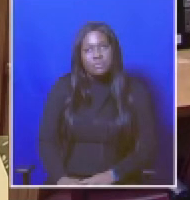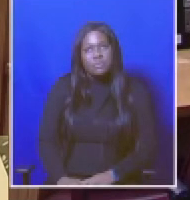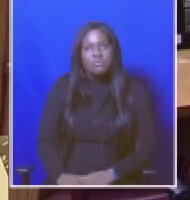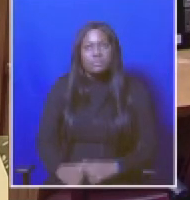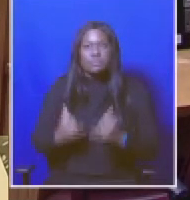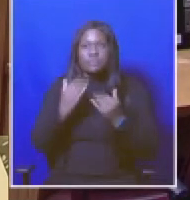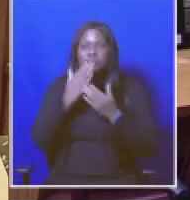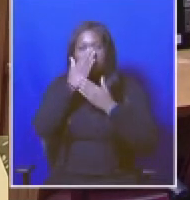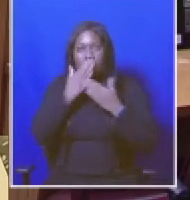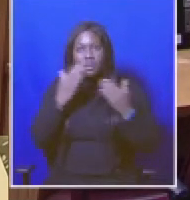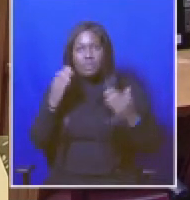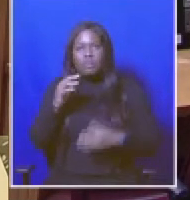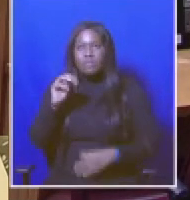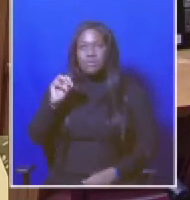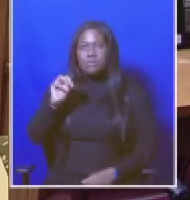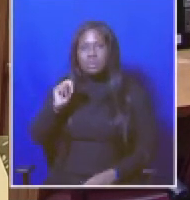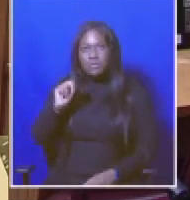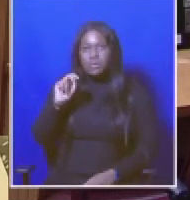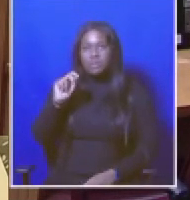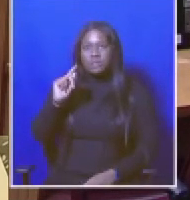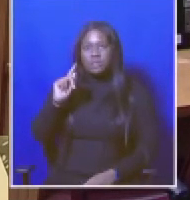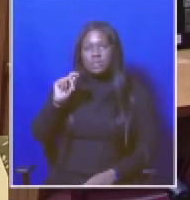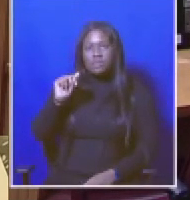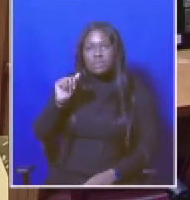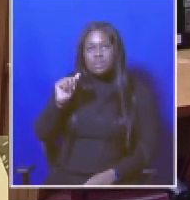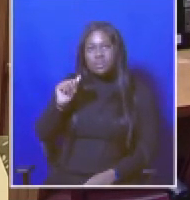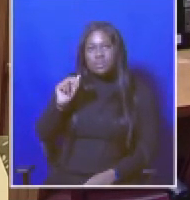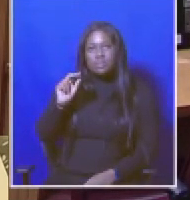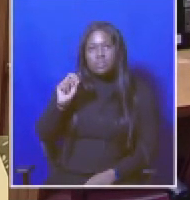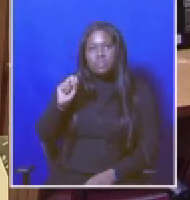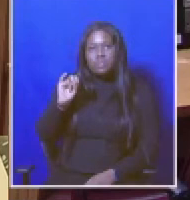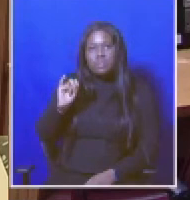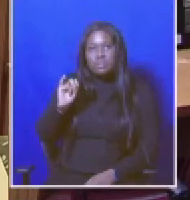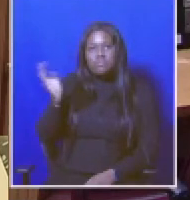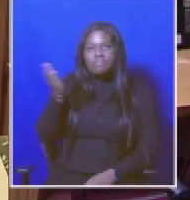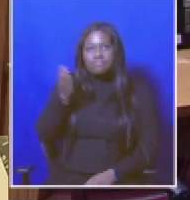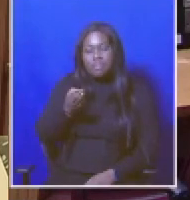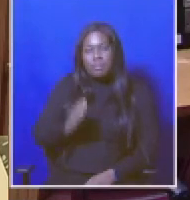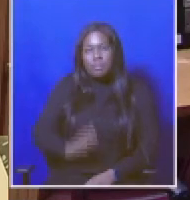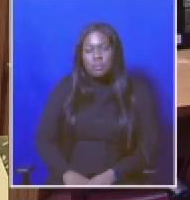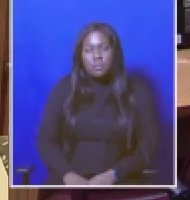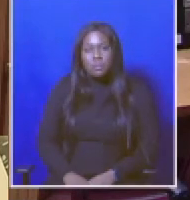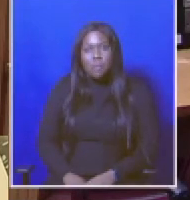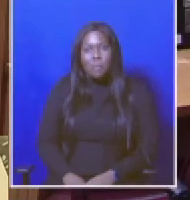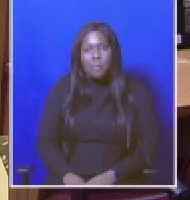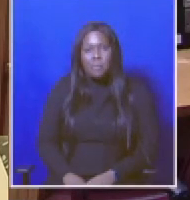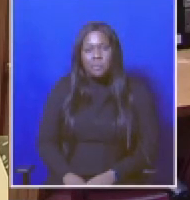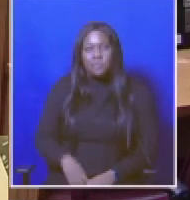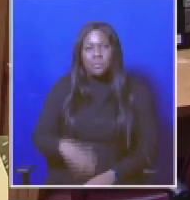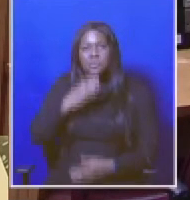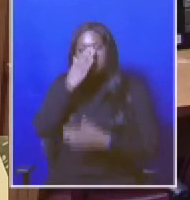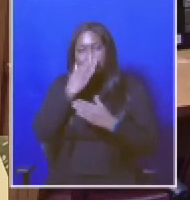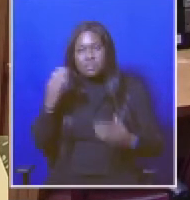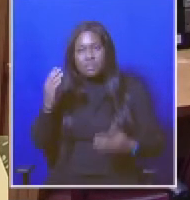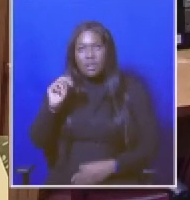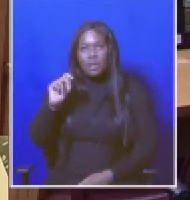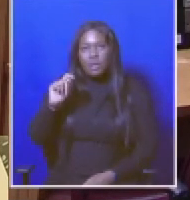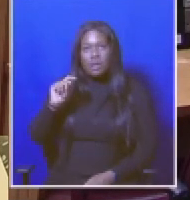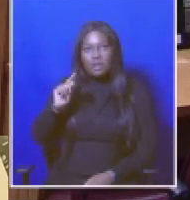Honorable Mkausi to raise the fourth supplementary question. Honorable Mkausi?